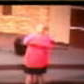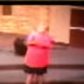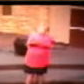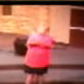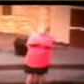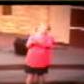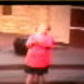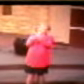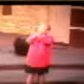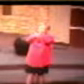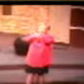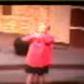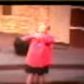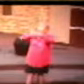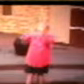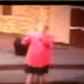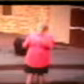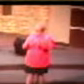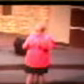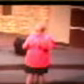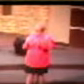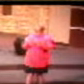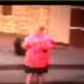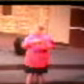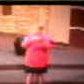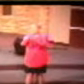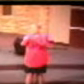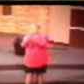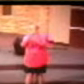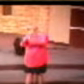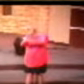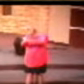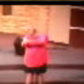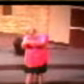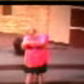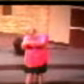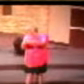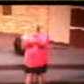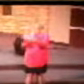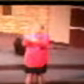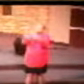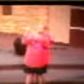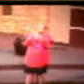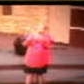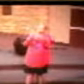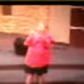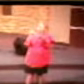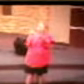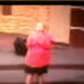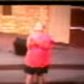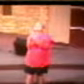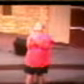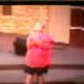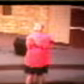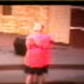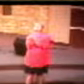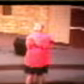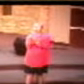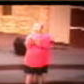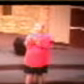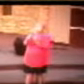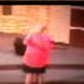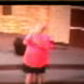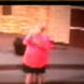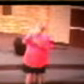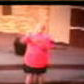Redeemer. We pray in the name of Jesus, the Word become